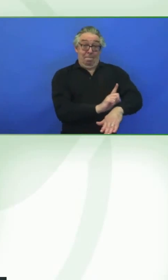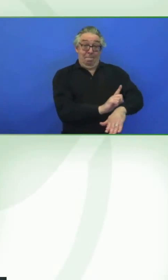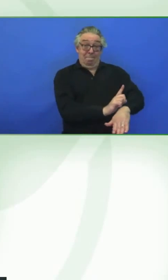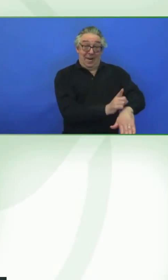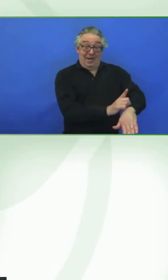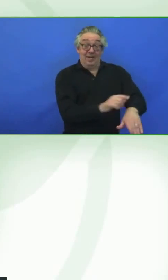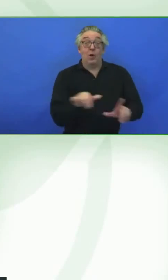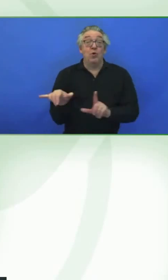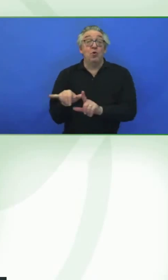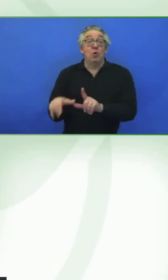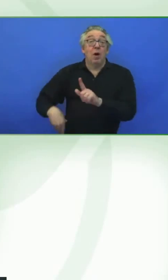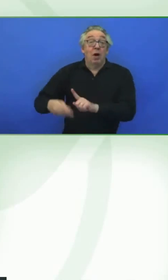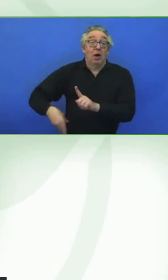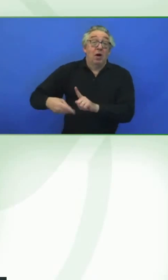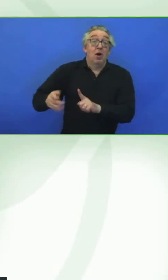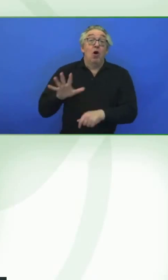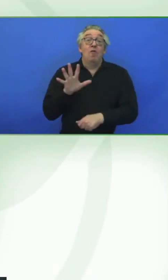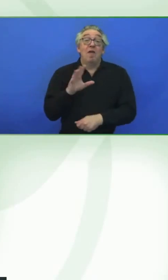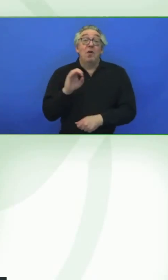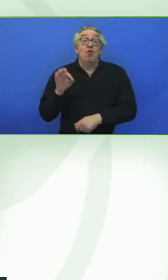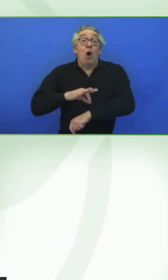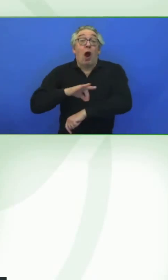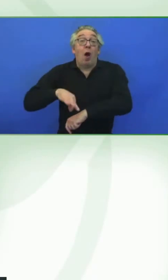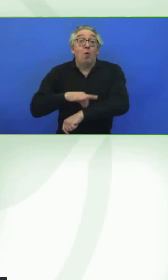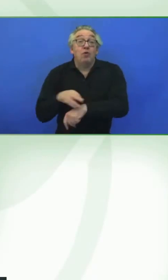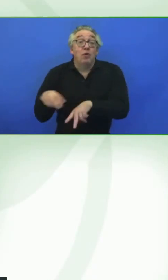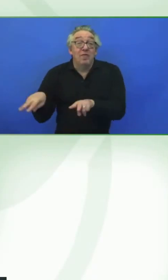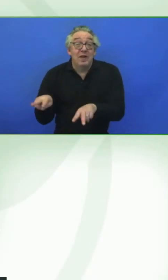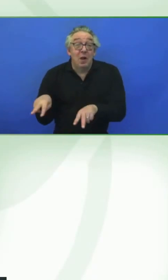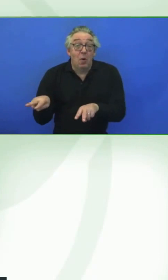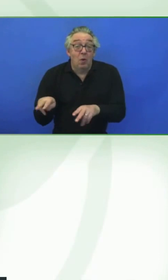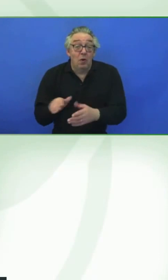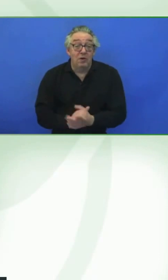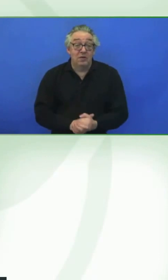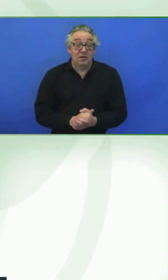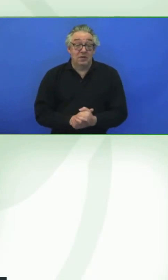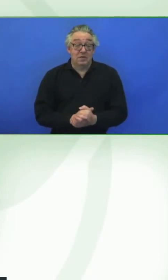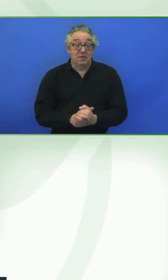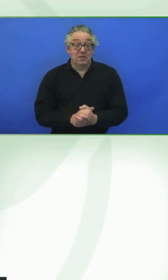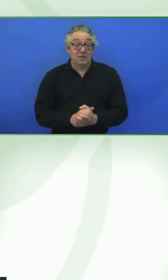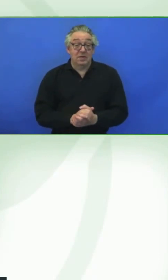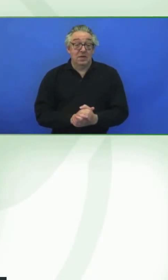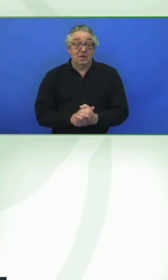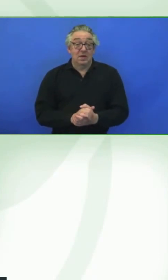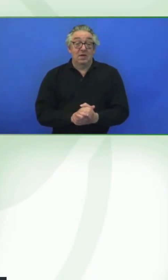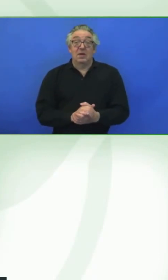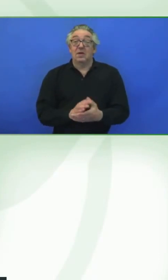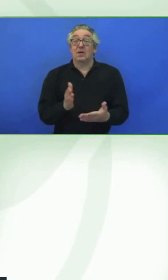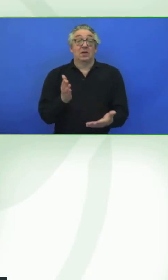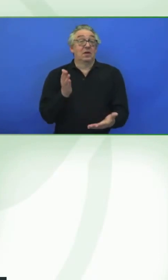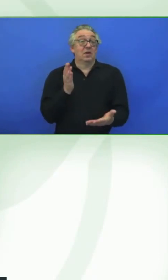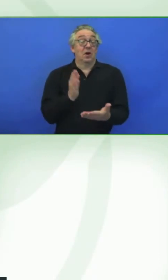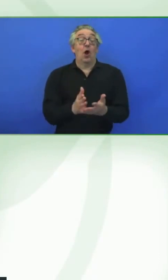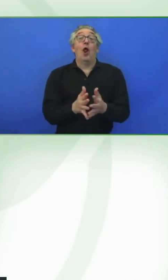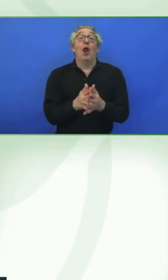that finds a user that is interesting, so it is really a lot. And that's not